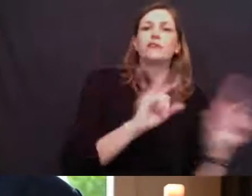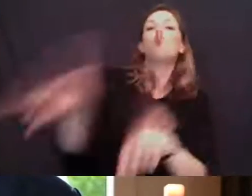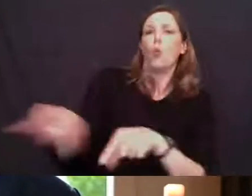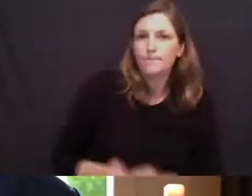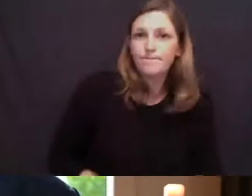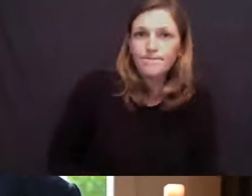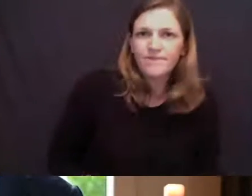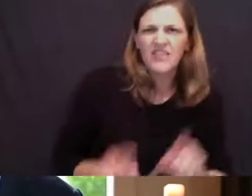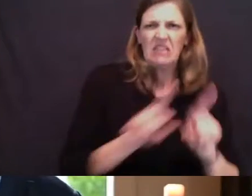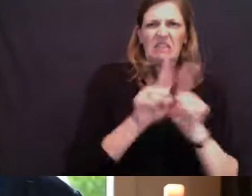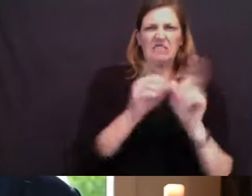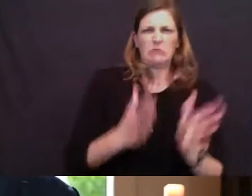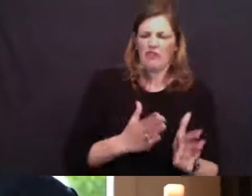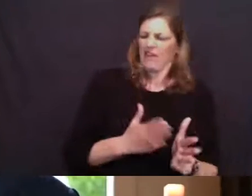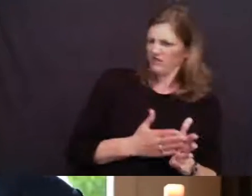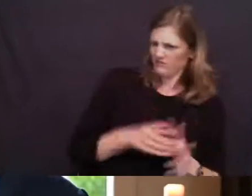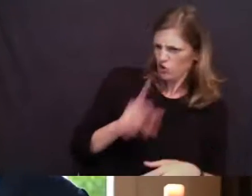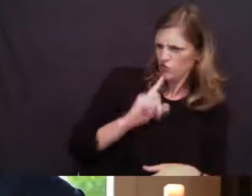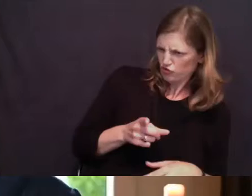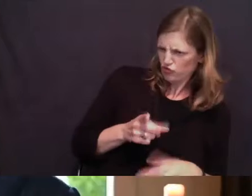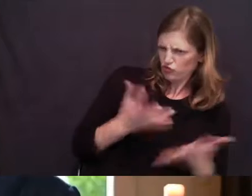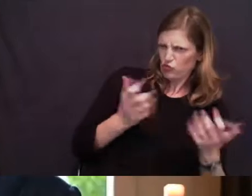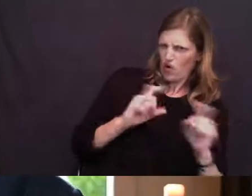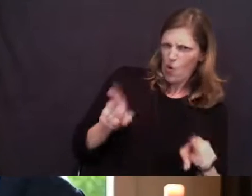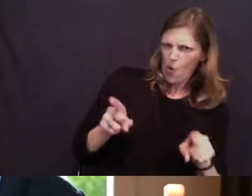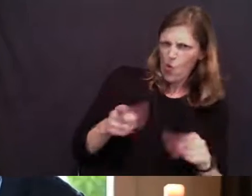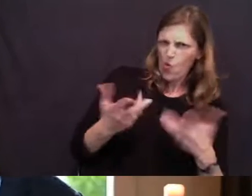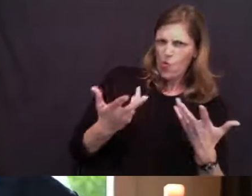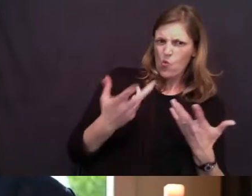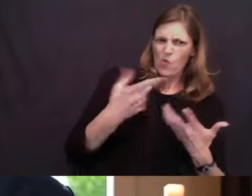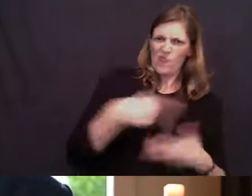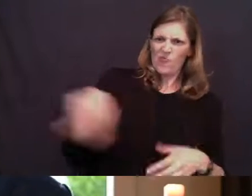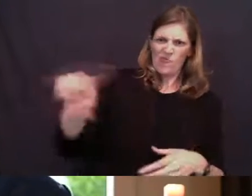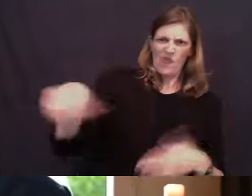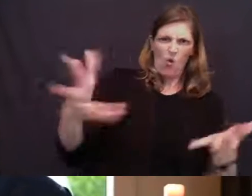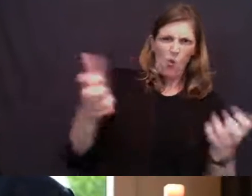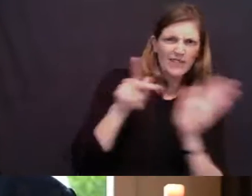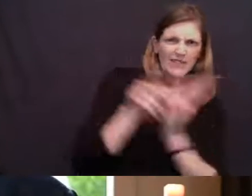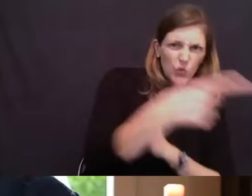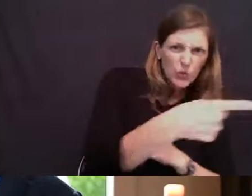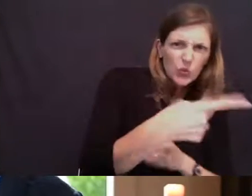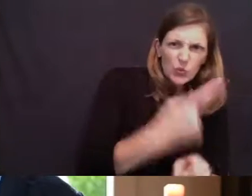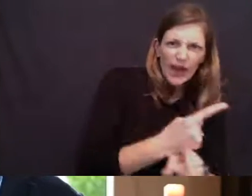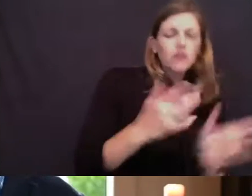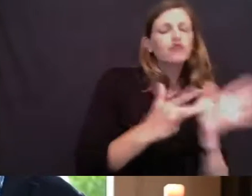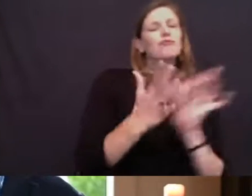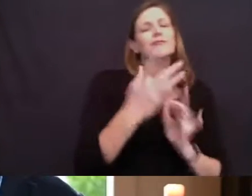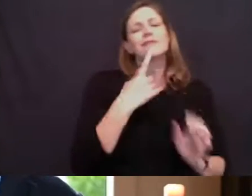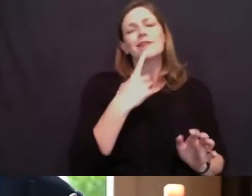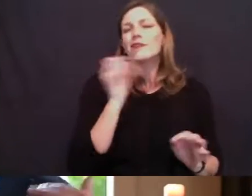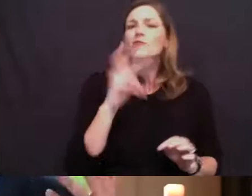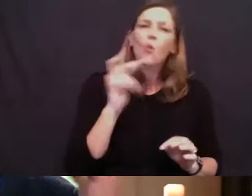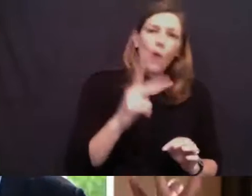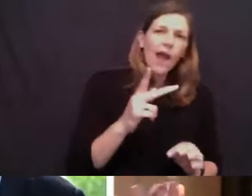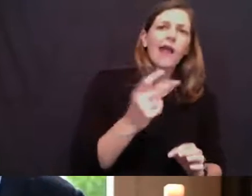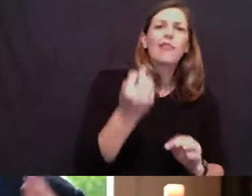And the disciples are like, are you sure you want to go there? Like, didn't they want to try to kill you? And Jesus goes, listen, you know, let's just do what we need to do. There's